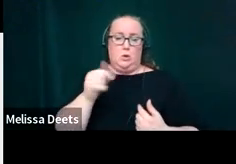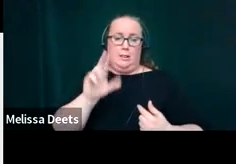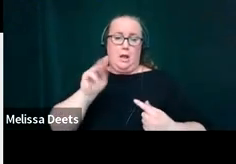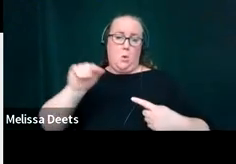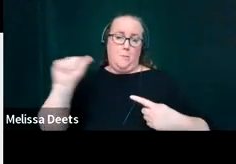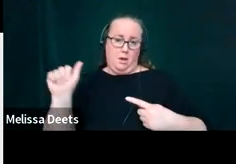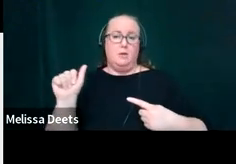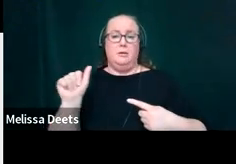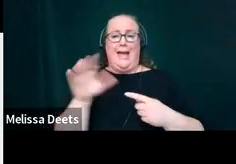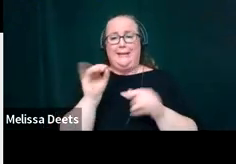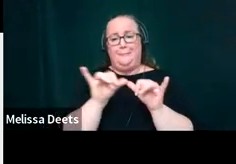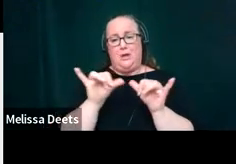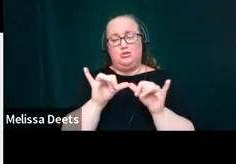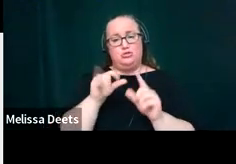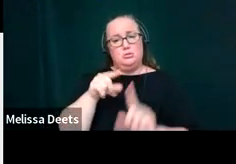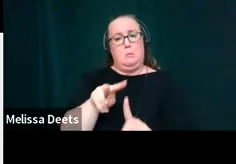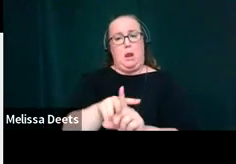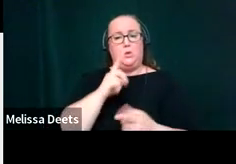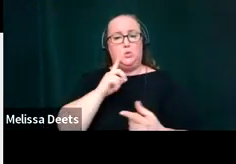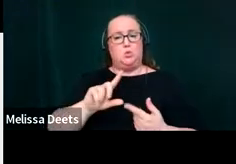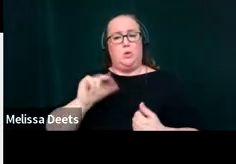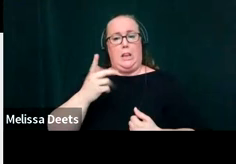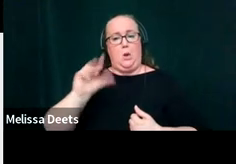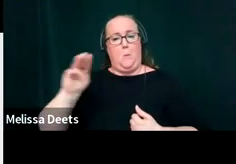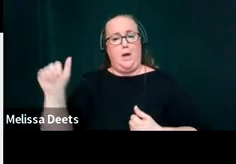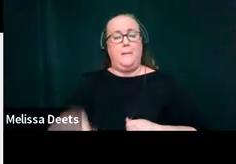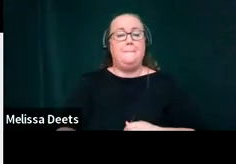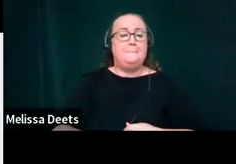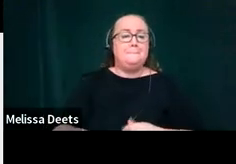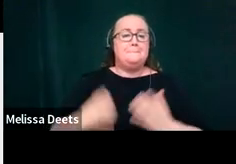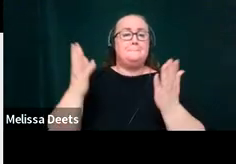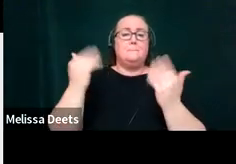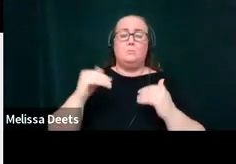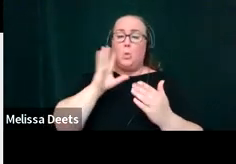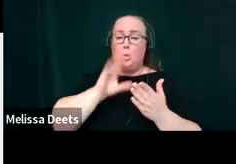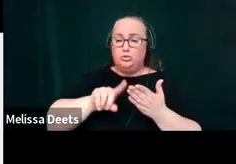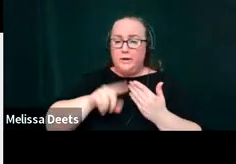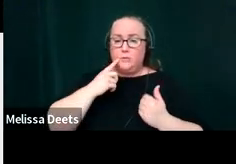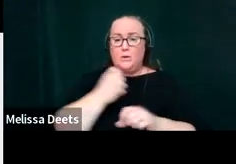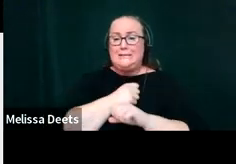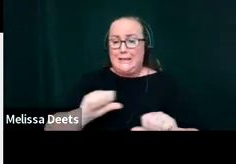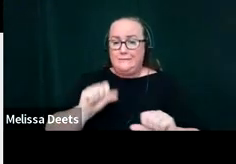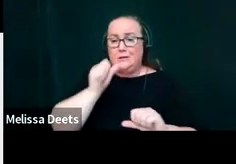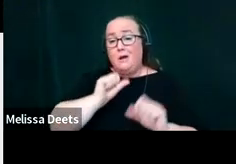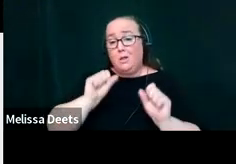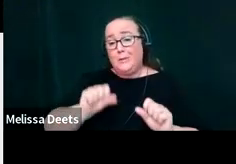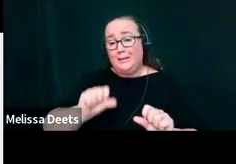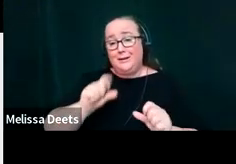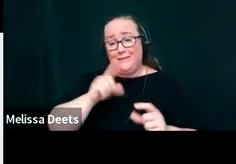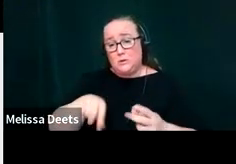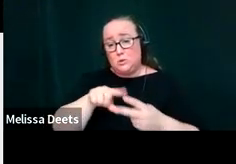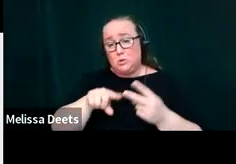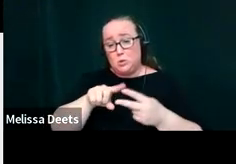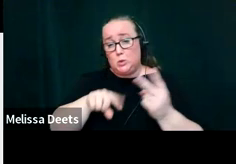that are specifically relevant in glaucoma. We'll also look at the safety and tolerability of these 2 vitamins and look